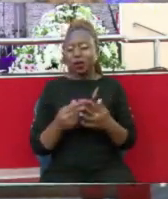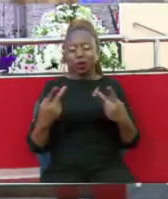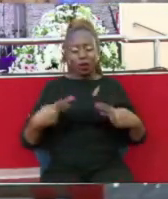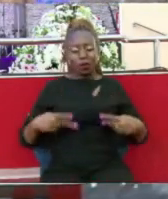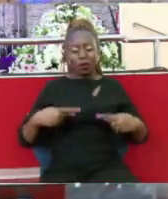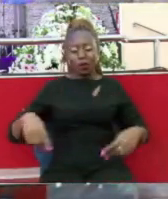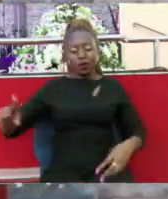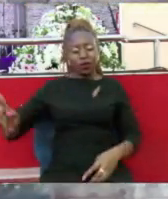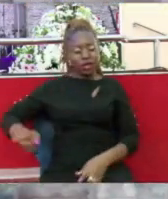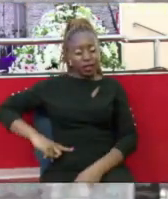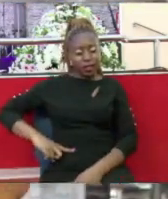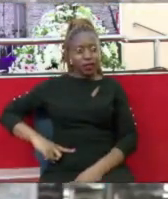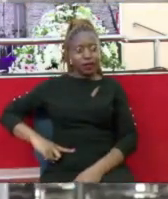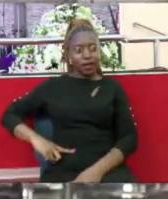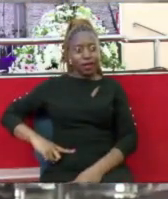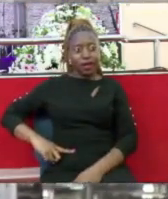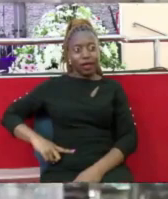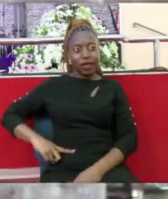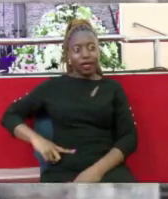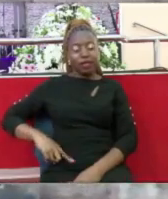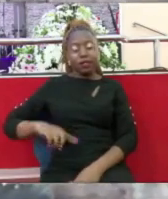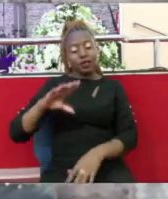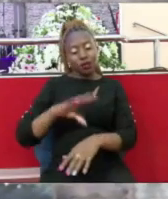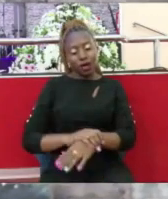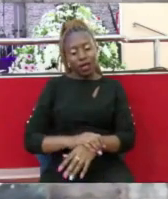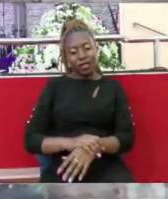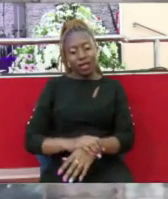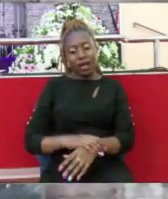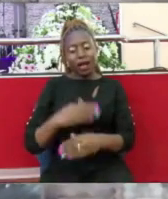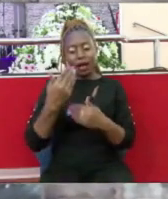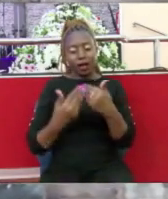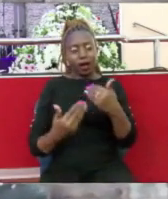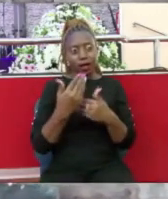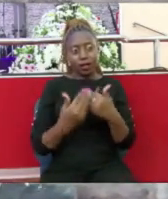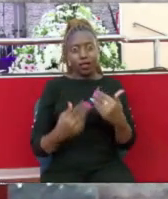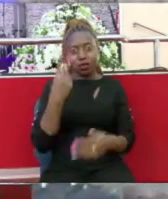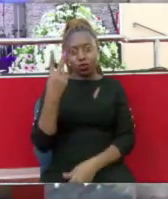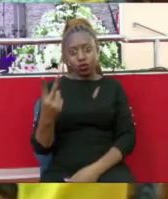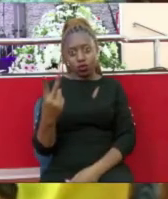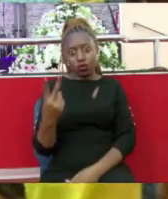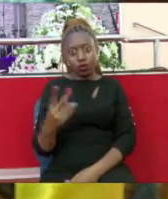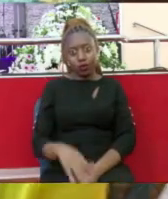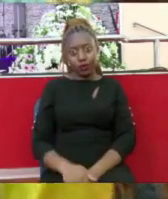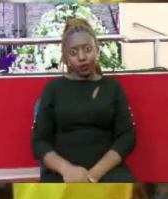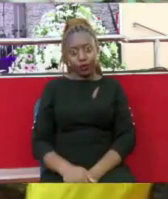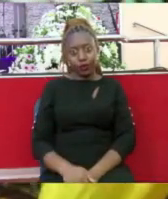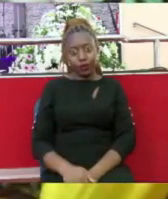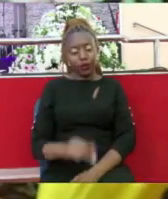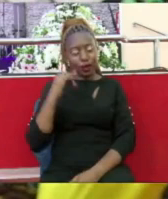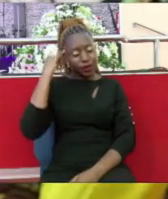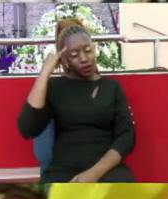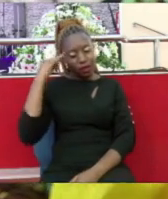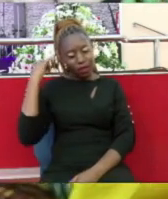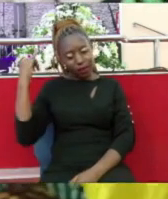kila mtu. To get a slice or two of the bread. Apata tu kipengele kidogo cha mkate. You can imagine. Tafakari.